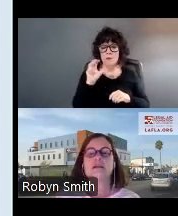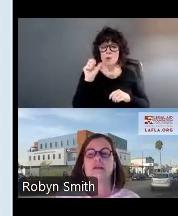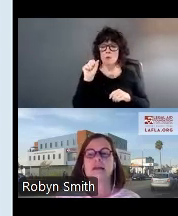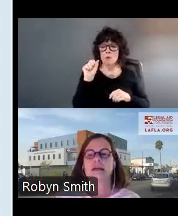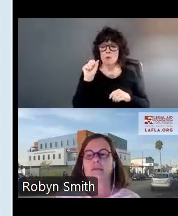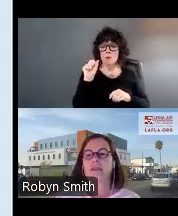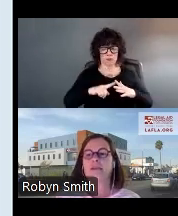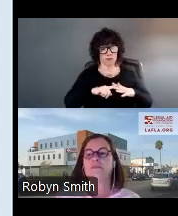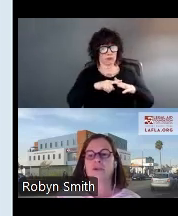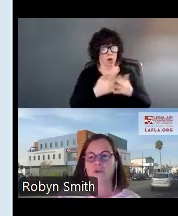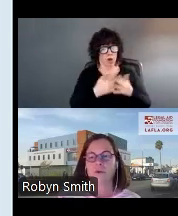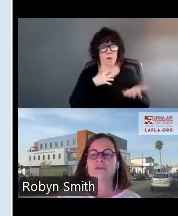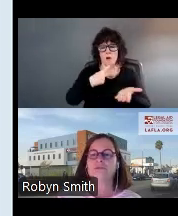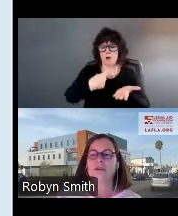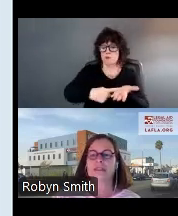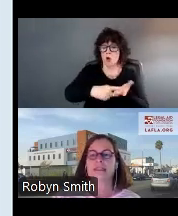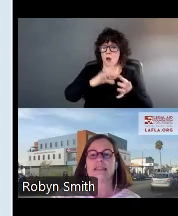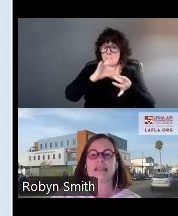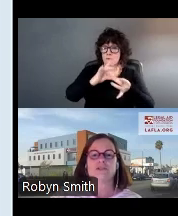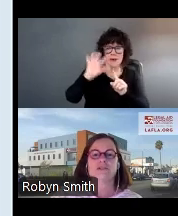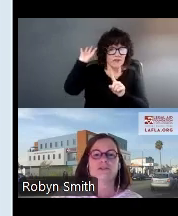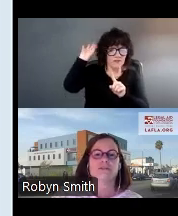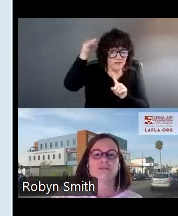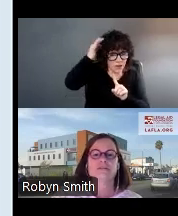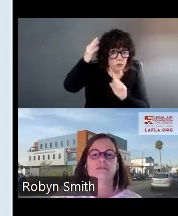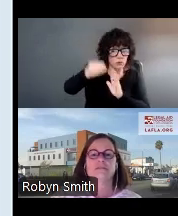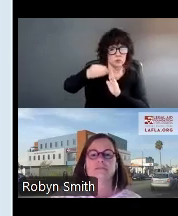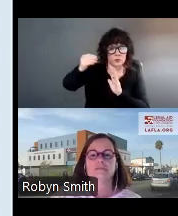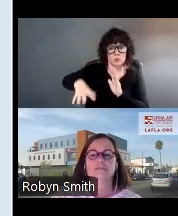manage them if you have survived a disaster.